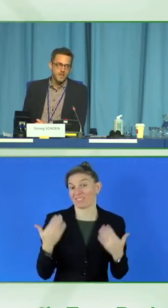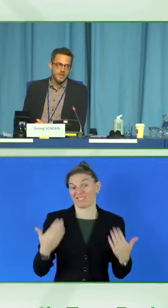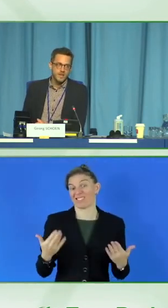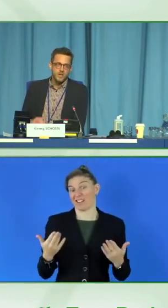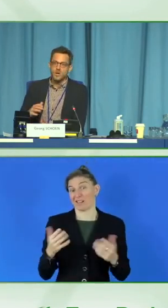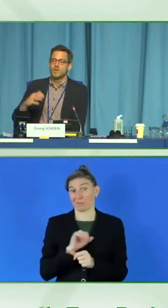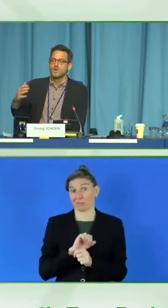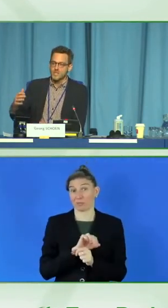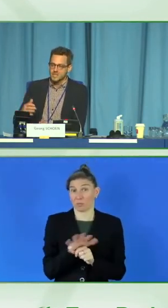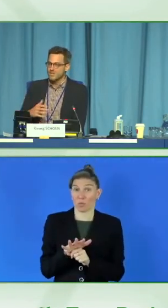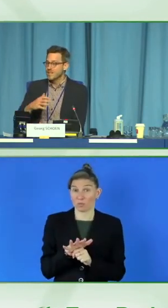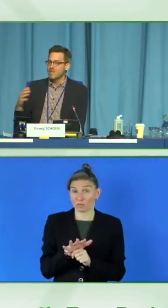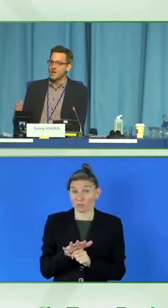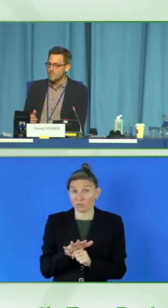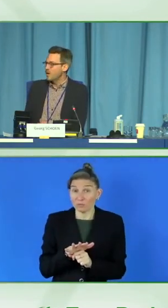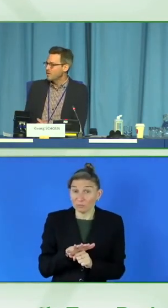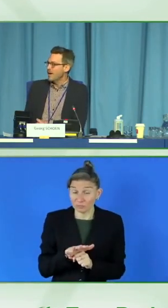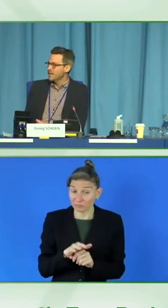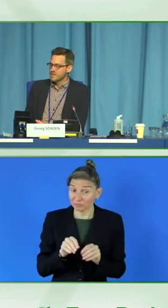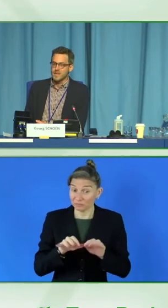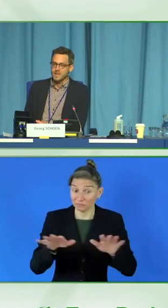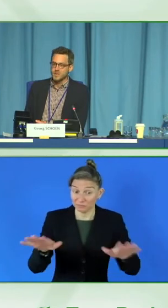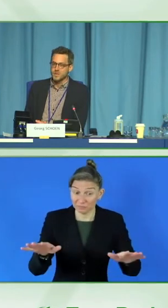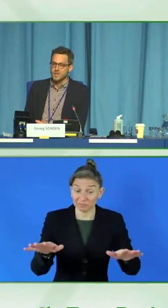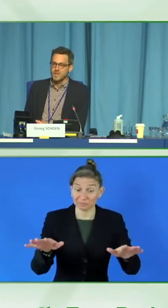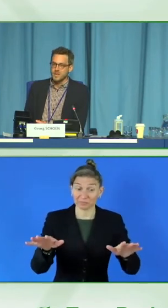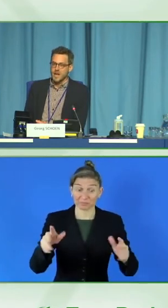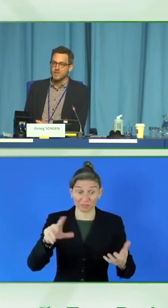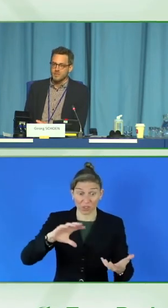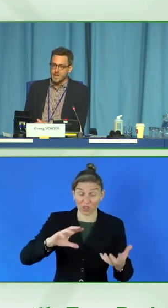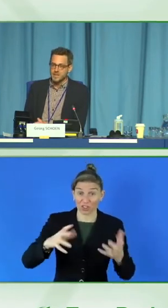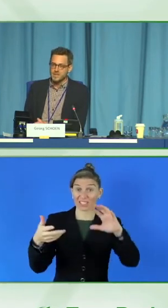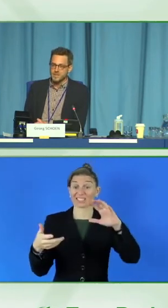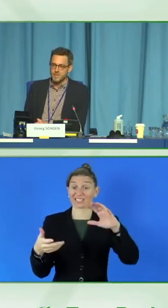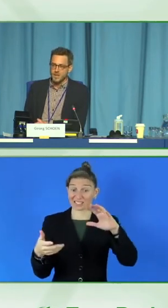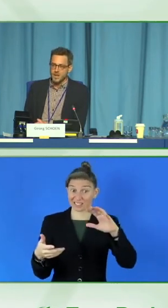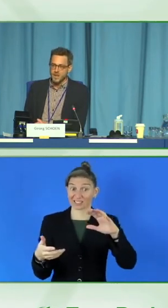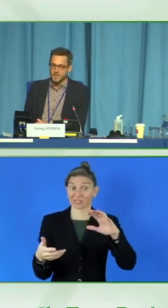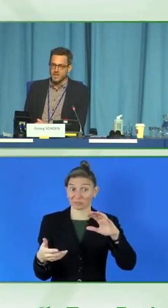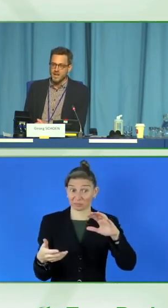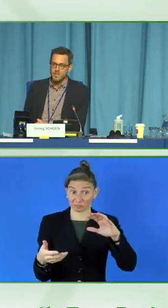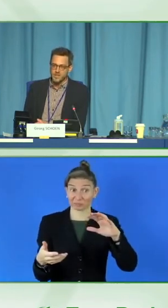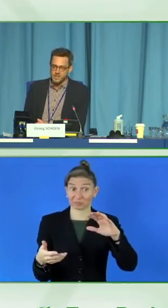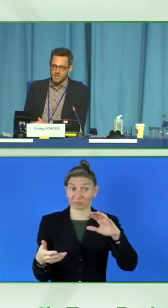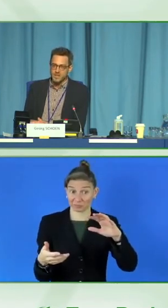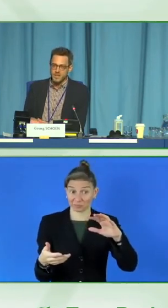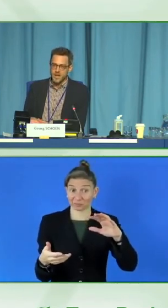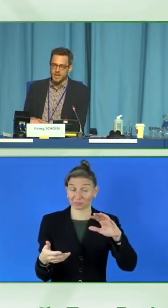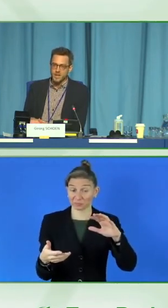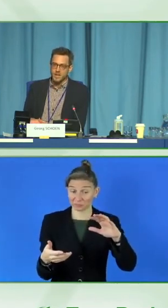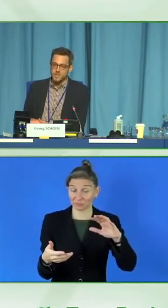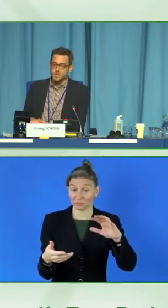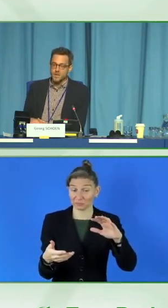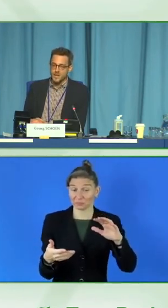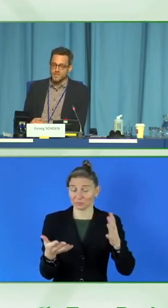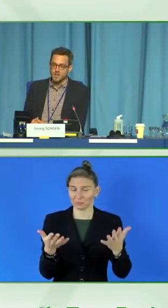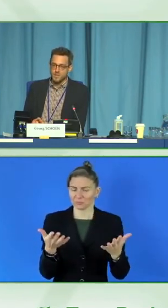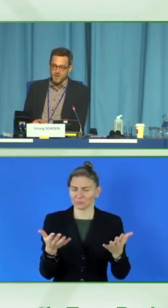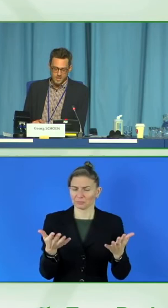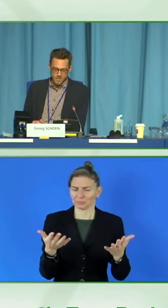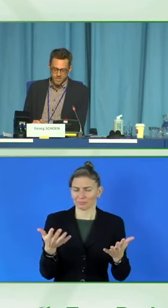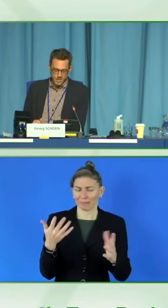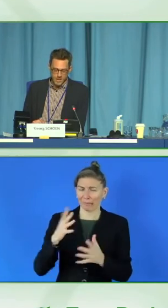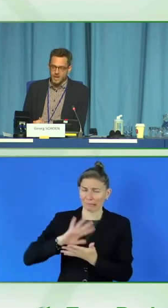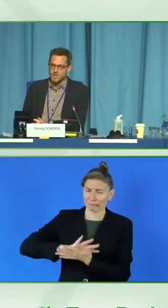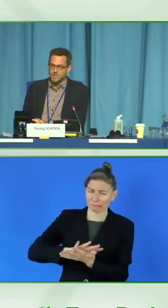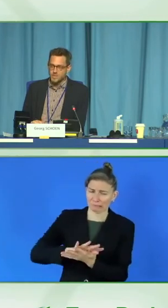you know, the new approaches that we develop worldwide, I think, to counterbalance the damages that were done through collective